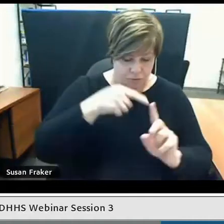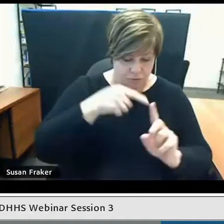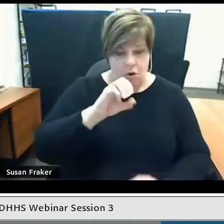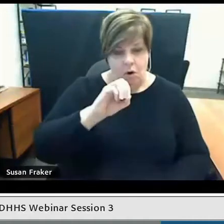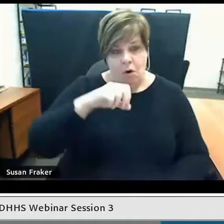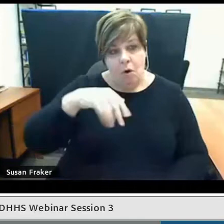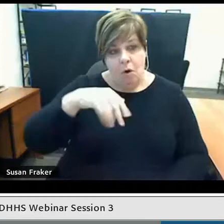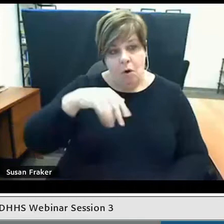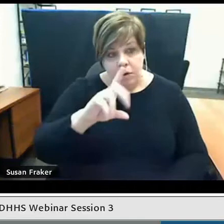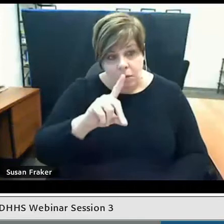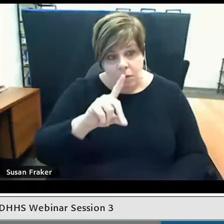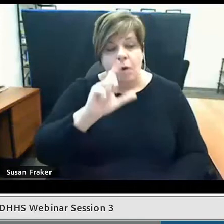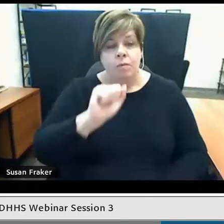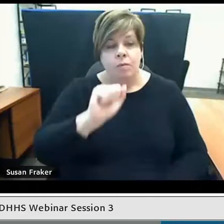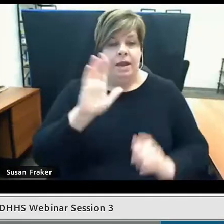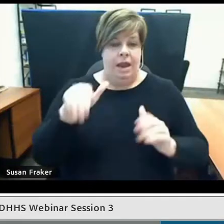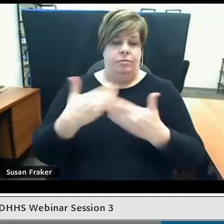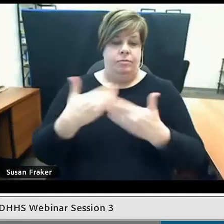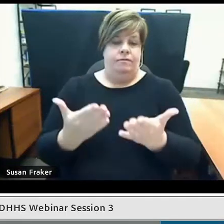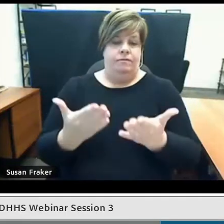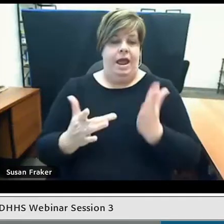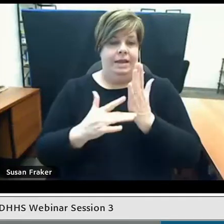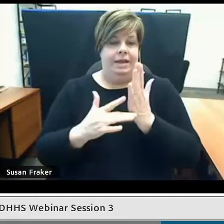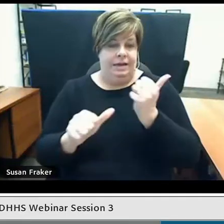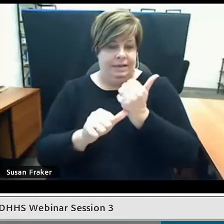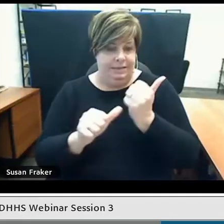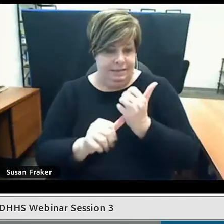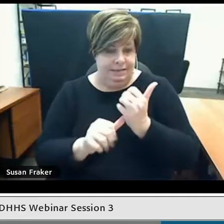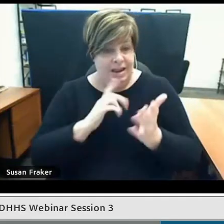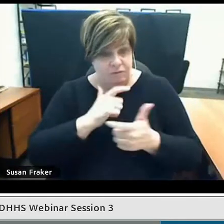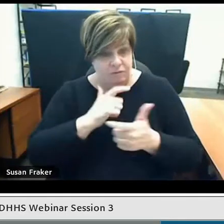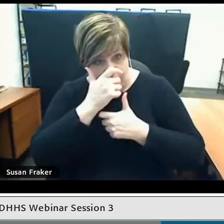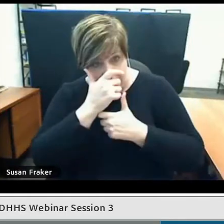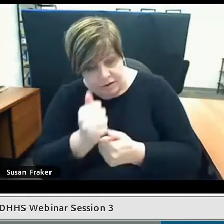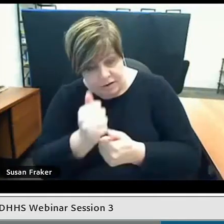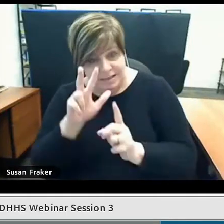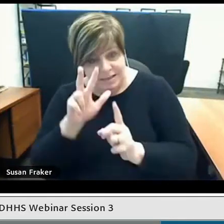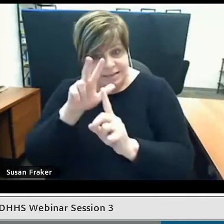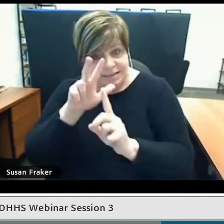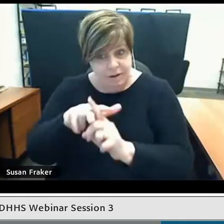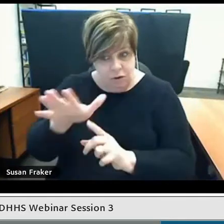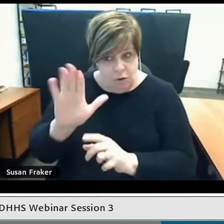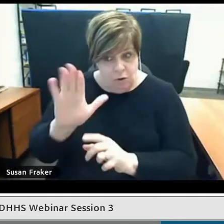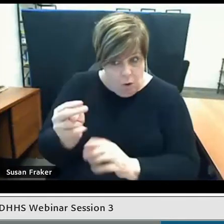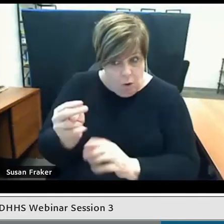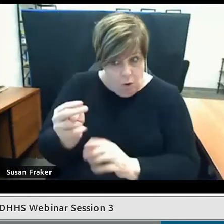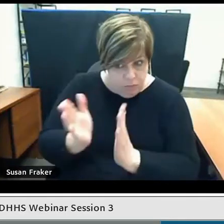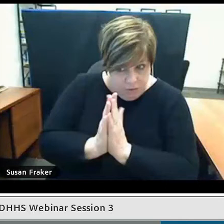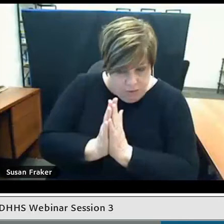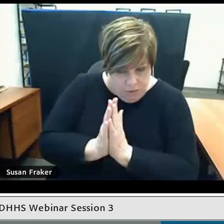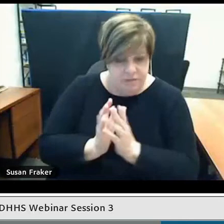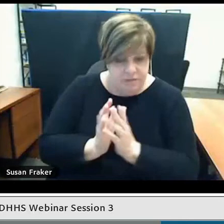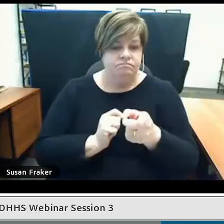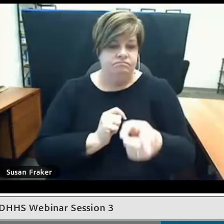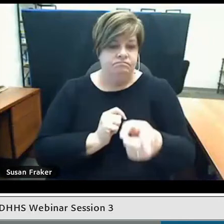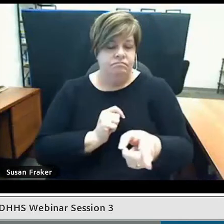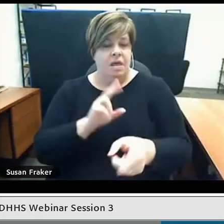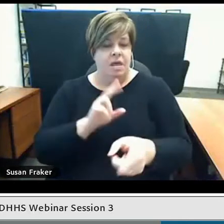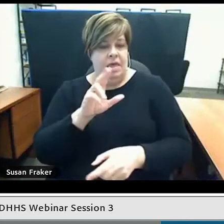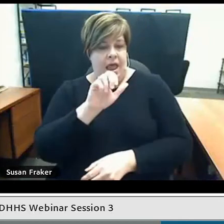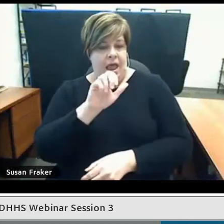to provide TA. For folks who are interested in submitting a request, the web address